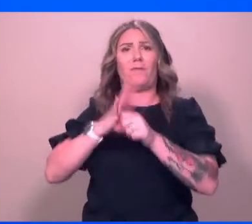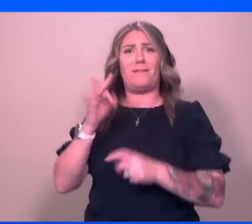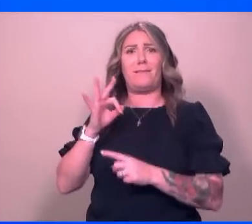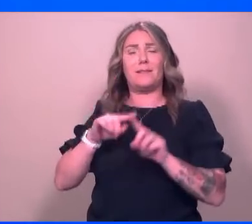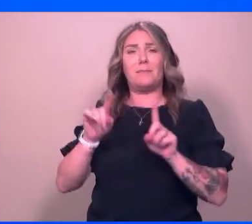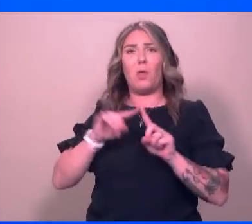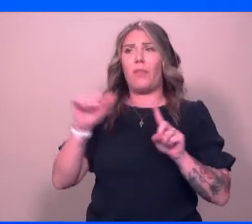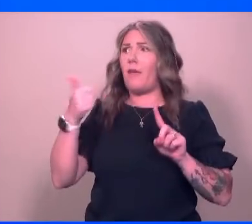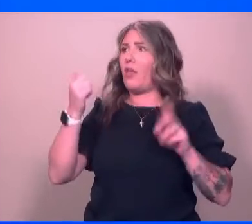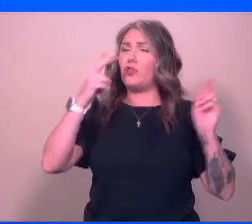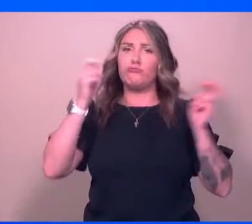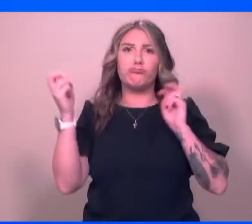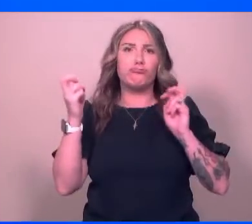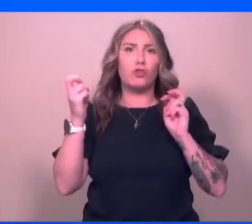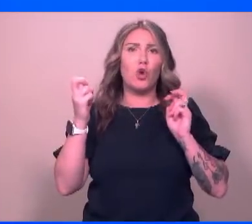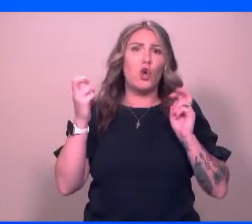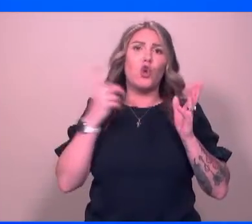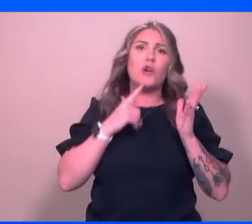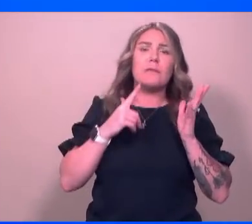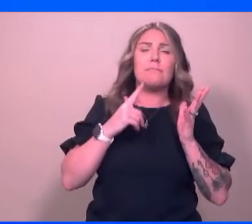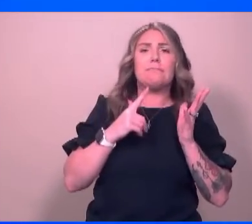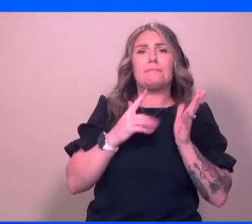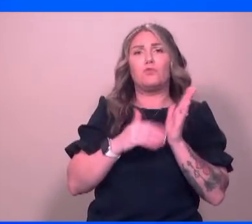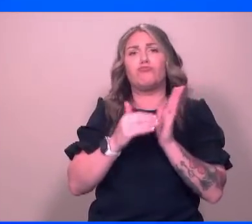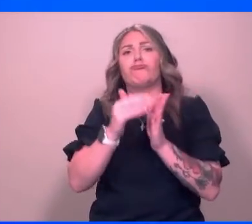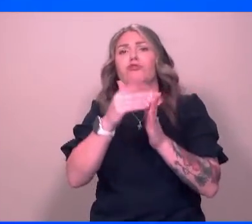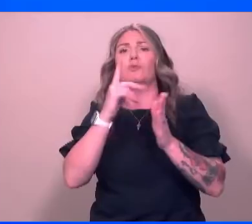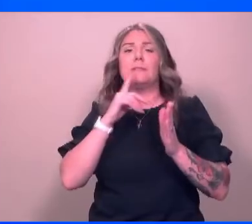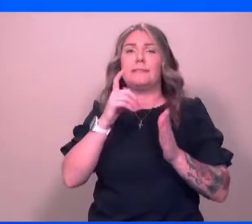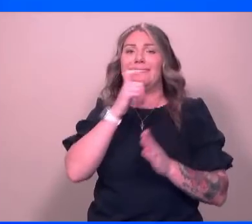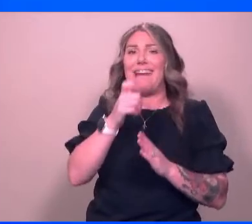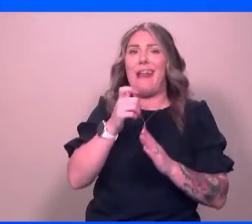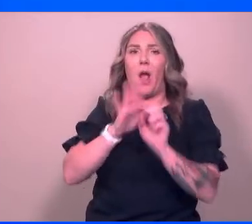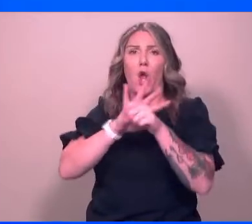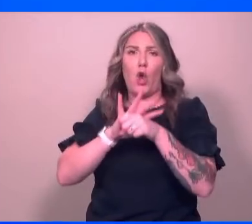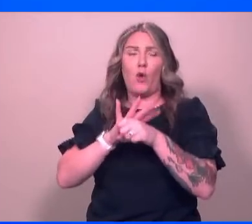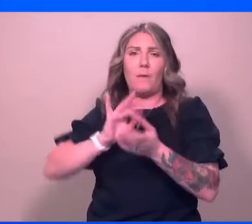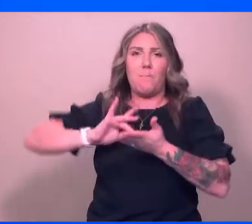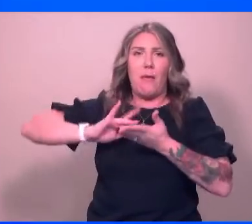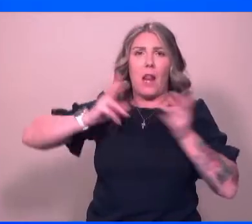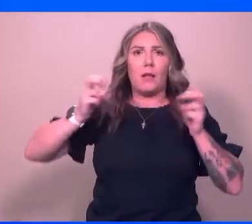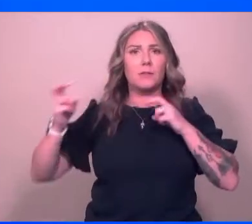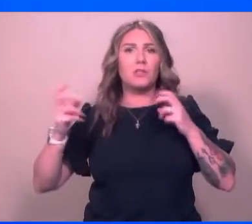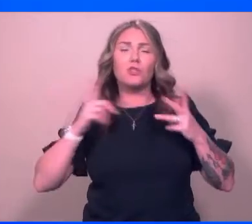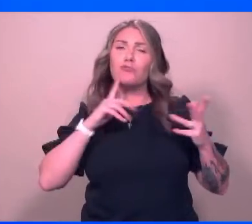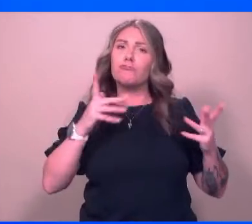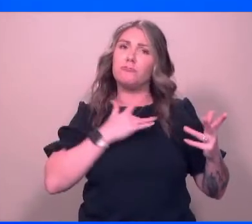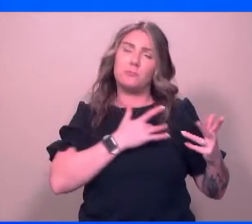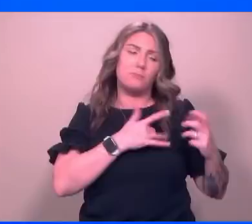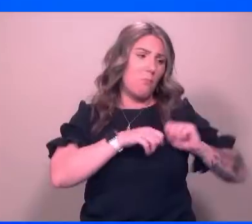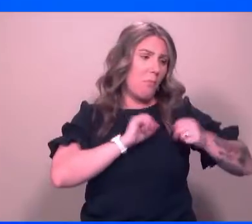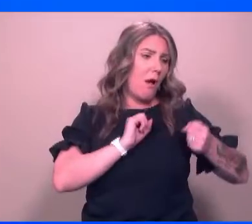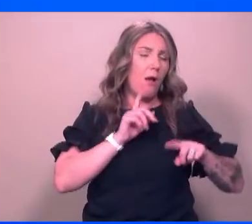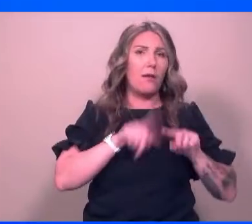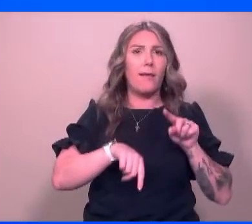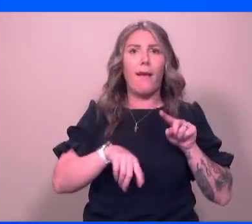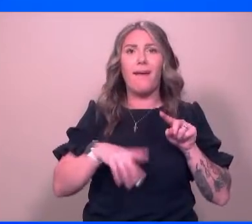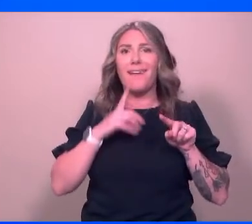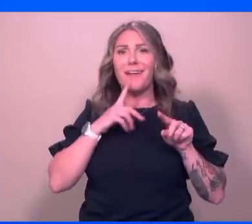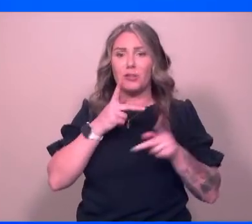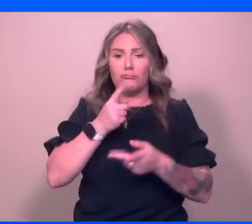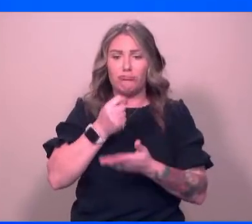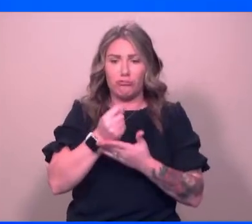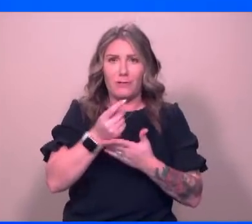other quote-unquote routine or non-COVID medical issues too, which, again, is just heartbreaking when we can't treat